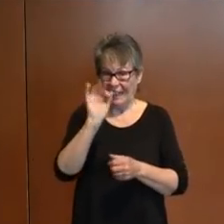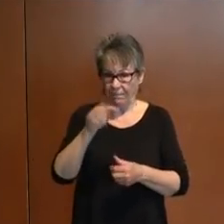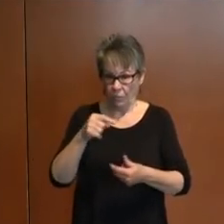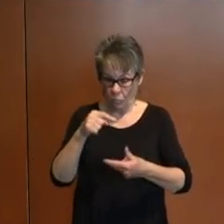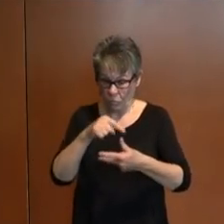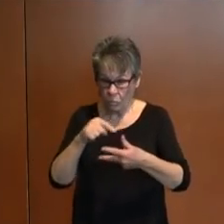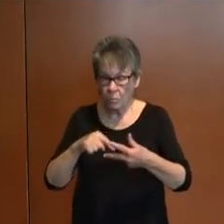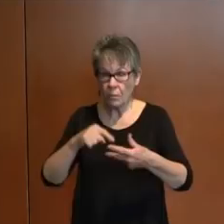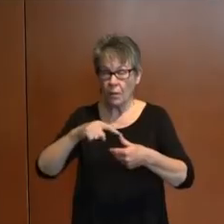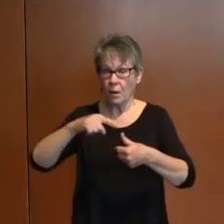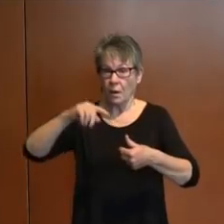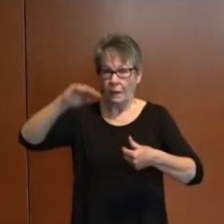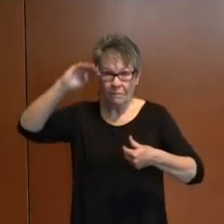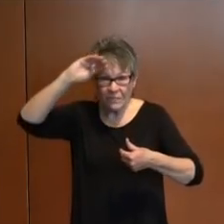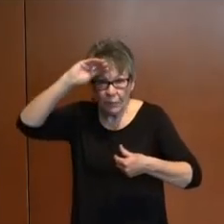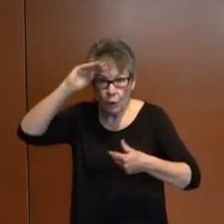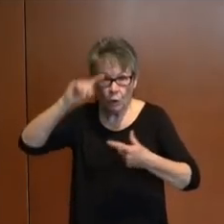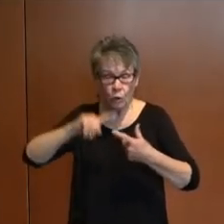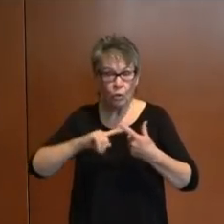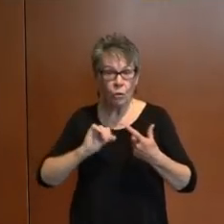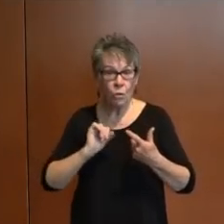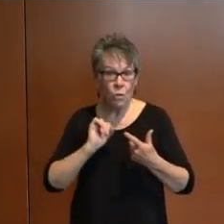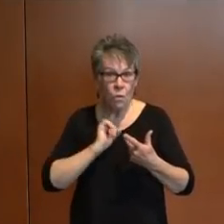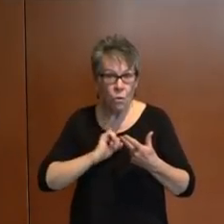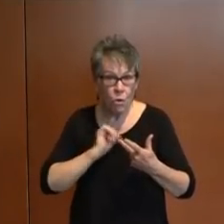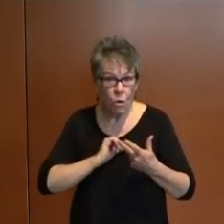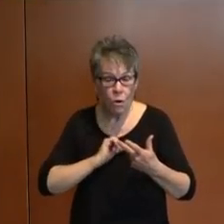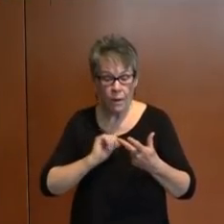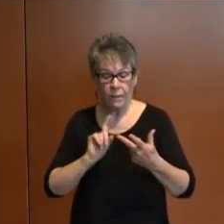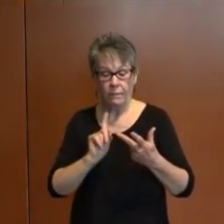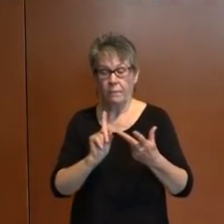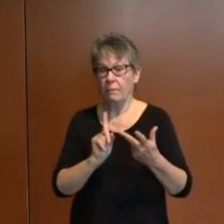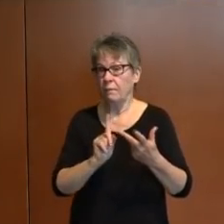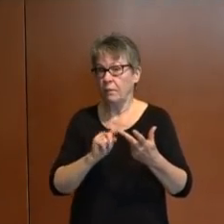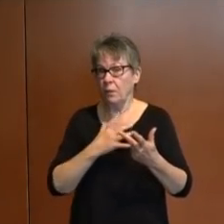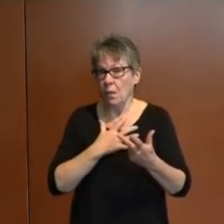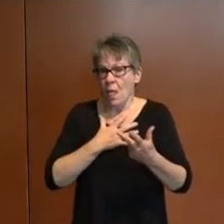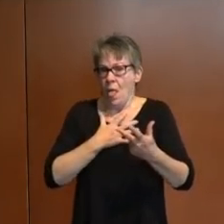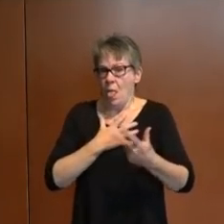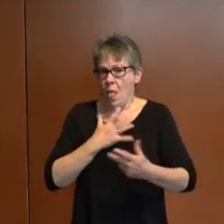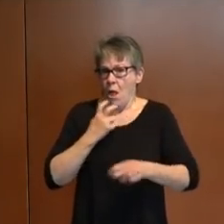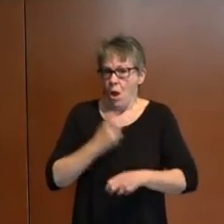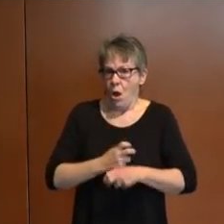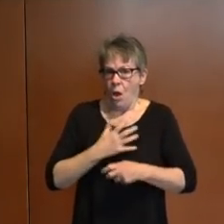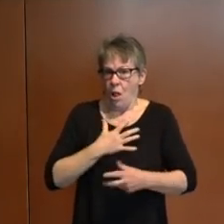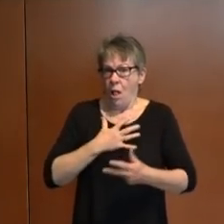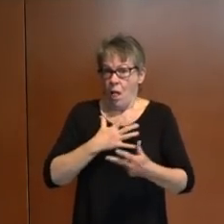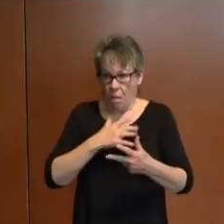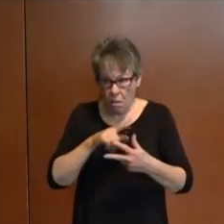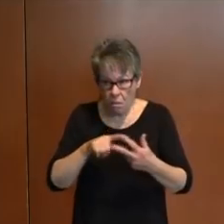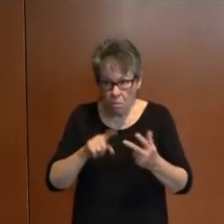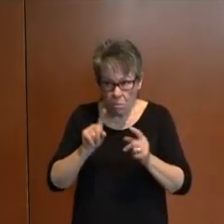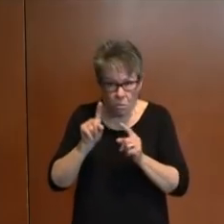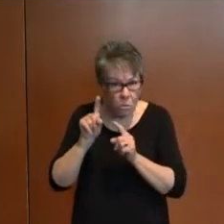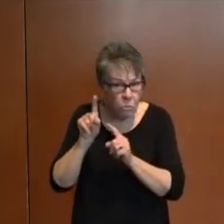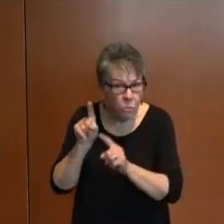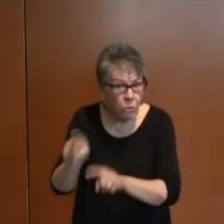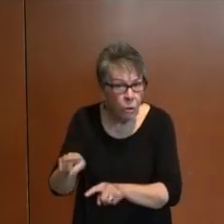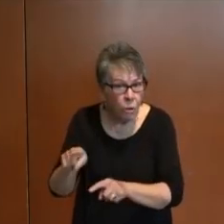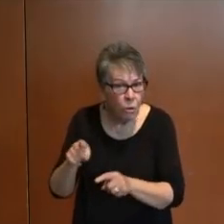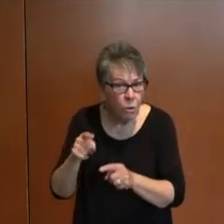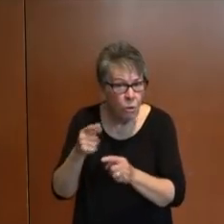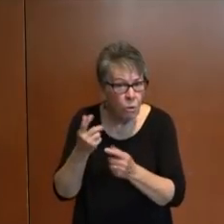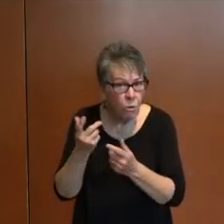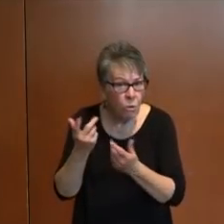Art Center to get tested? Those symptoms are suggestive of COVID-19 illness, and certainly would